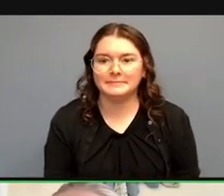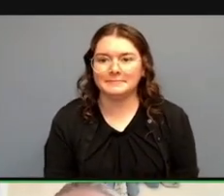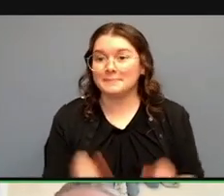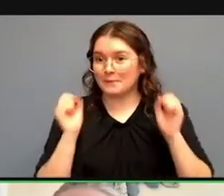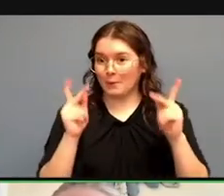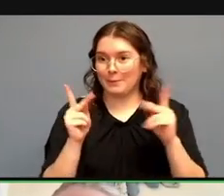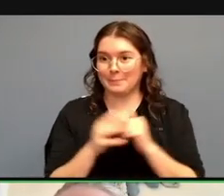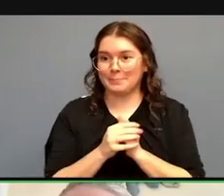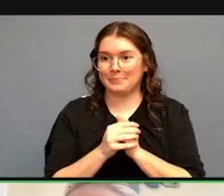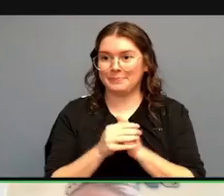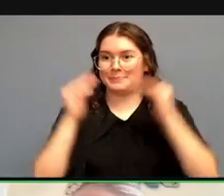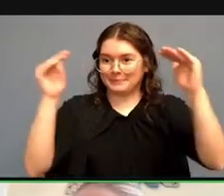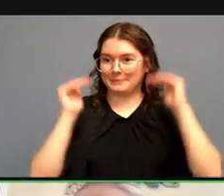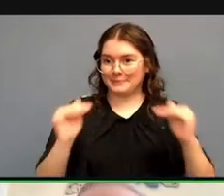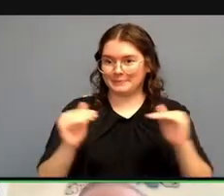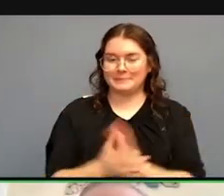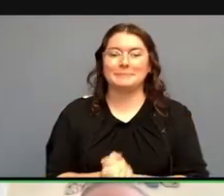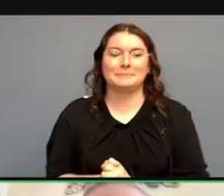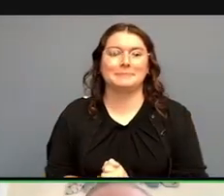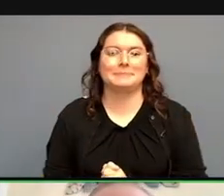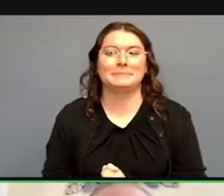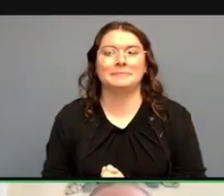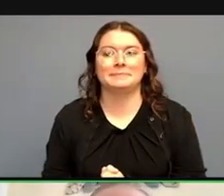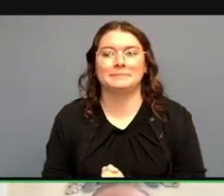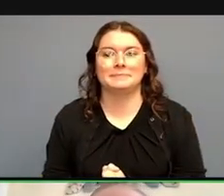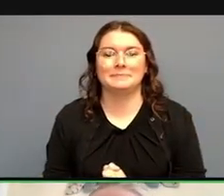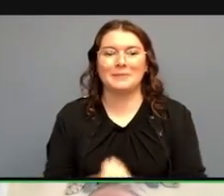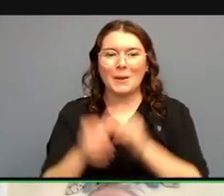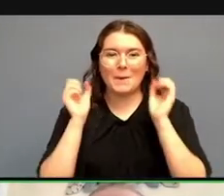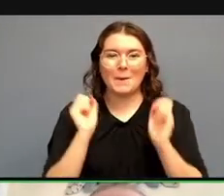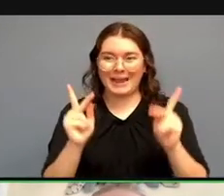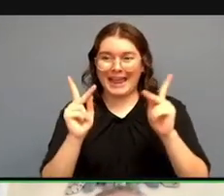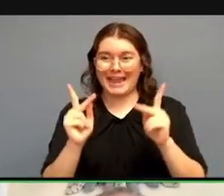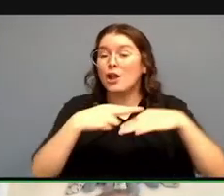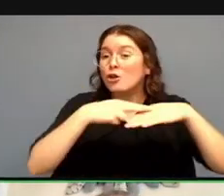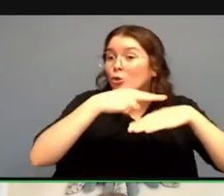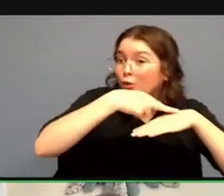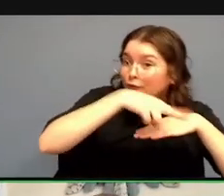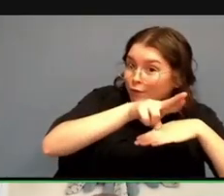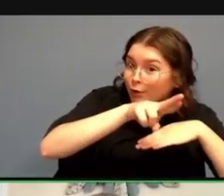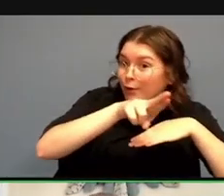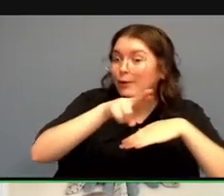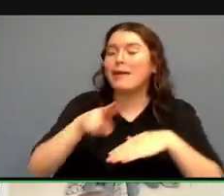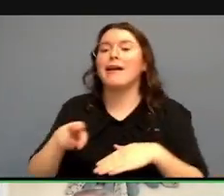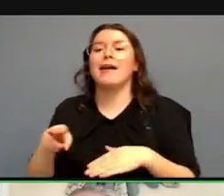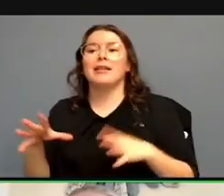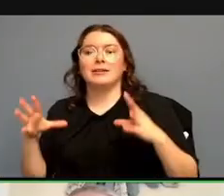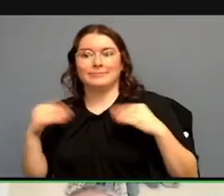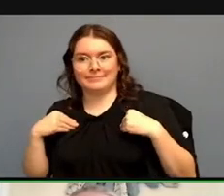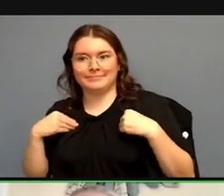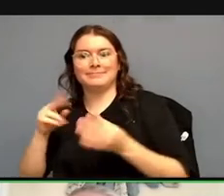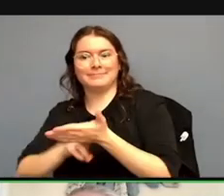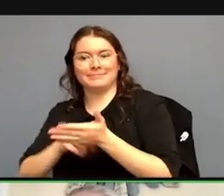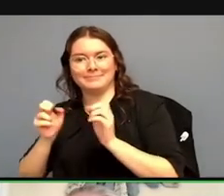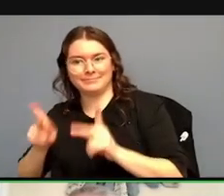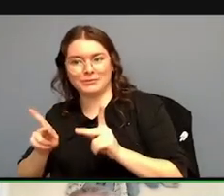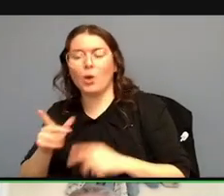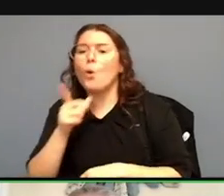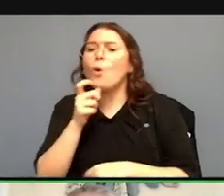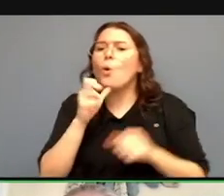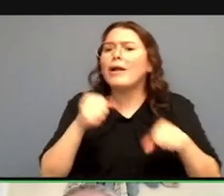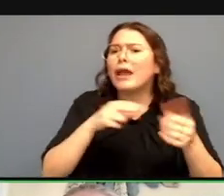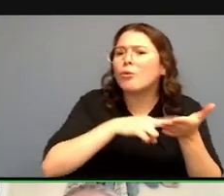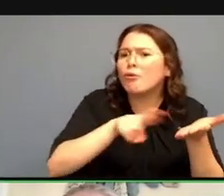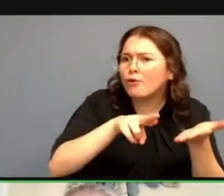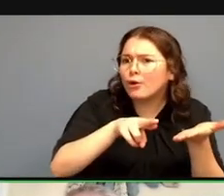Okay, next slide, please. Okay, so referral and consent. So who can make a referral for